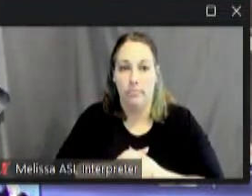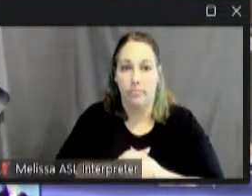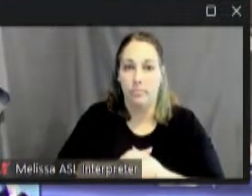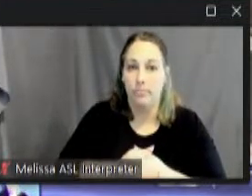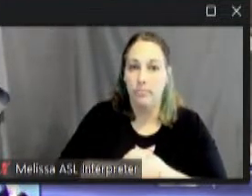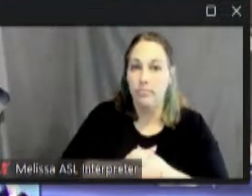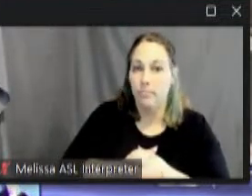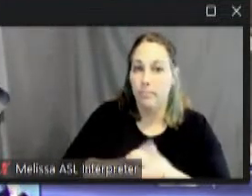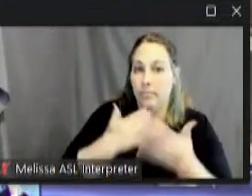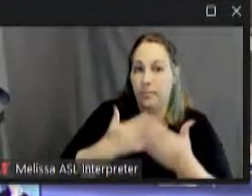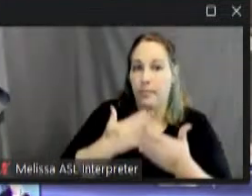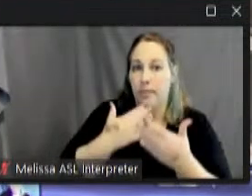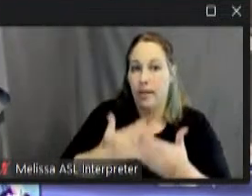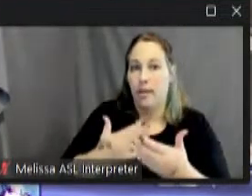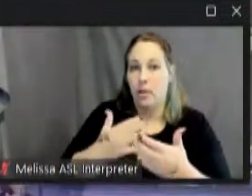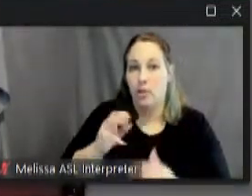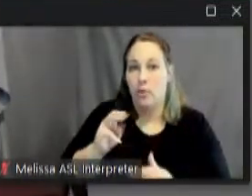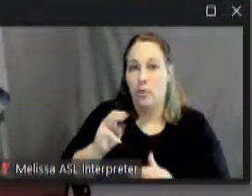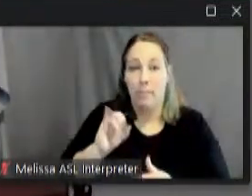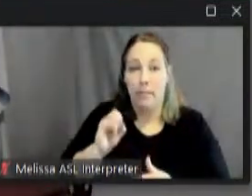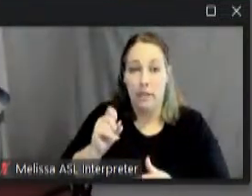Minister. As